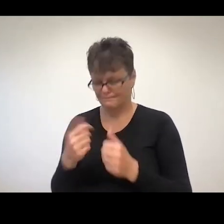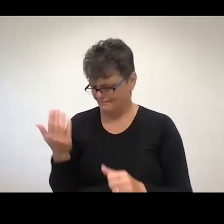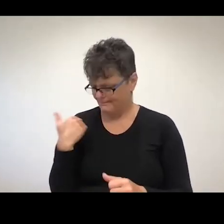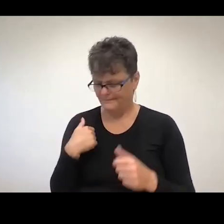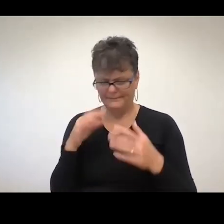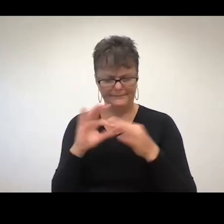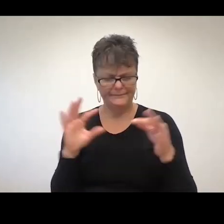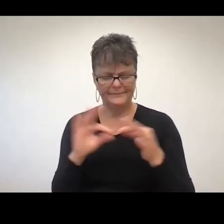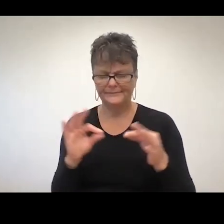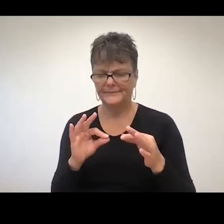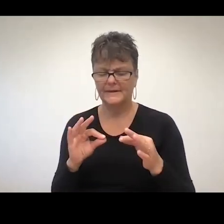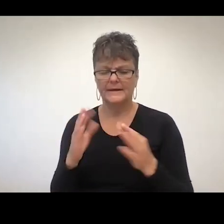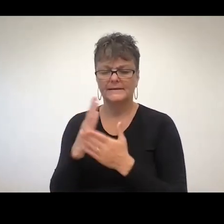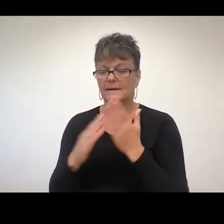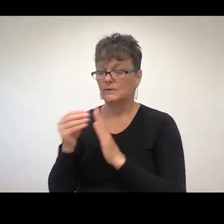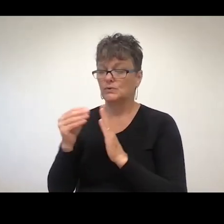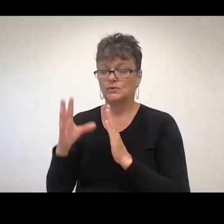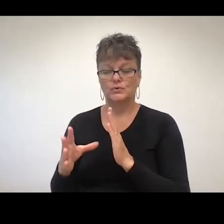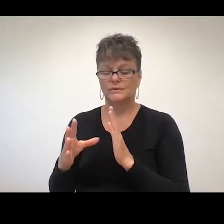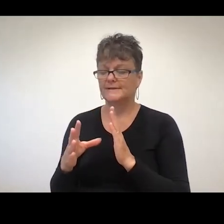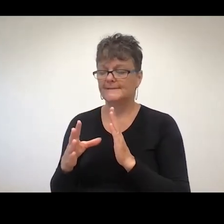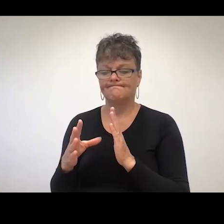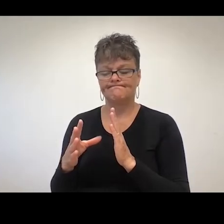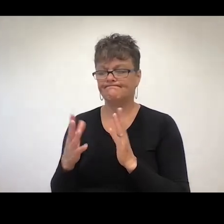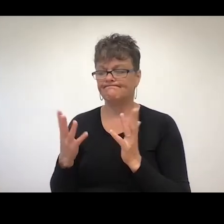just having lost the ability to